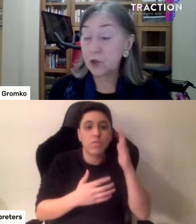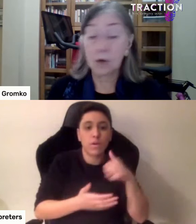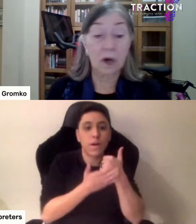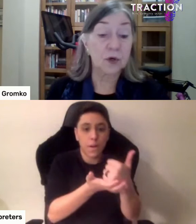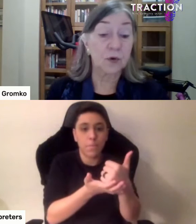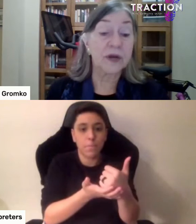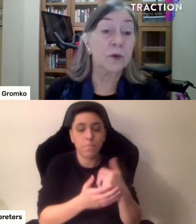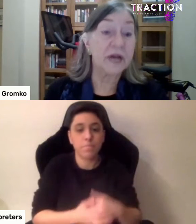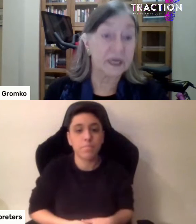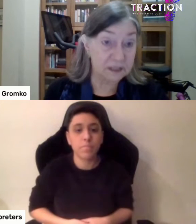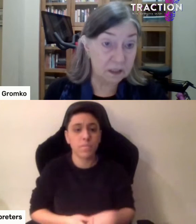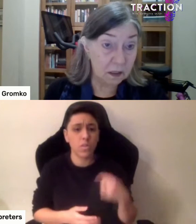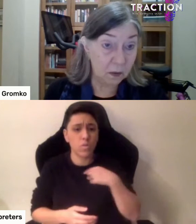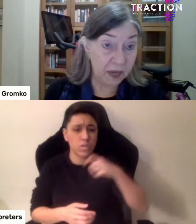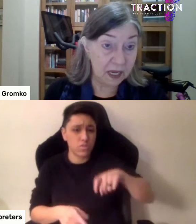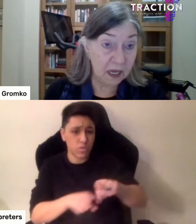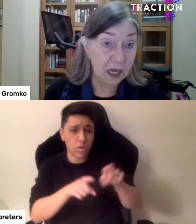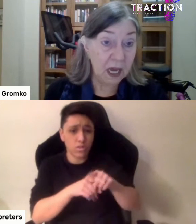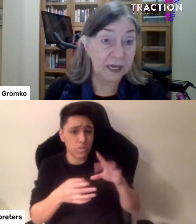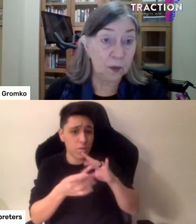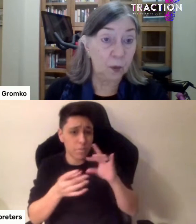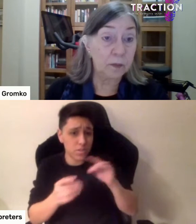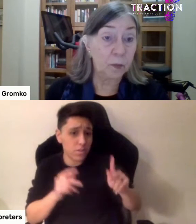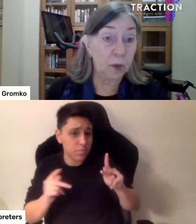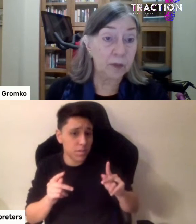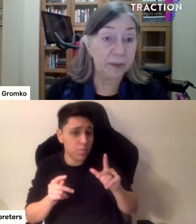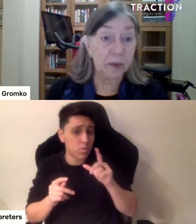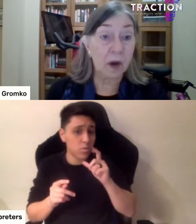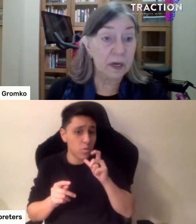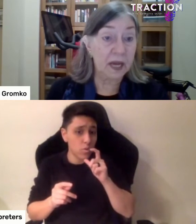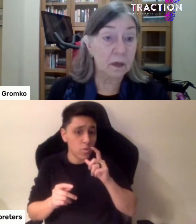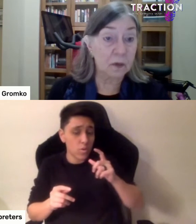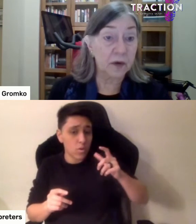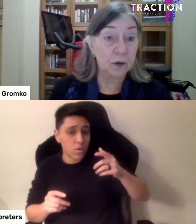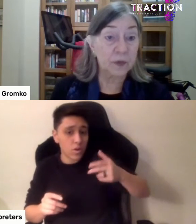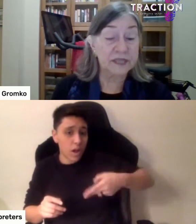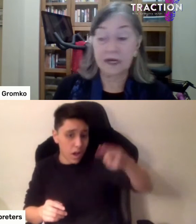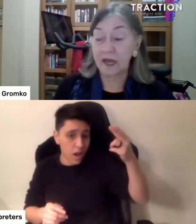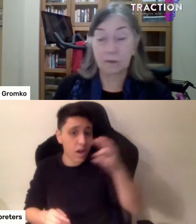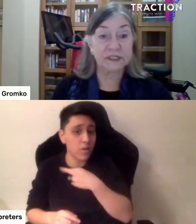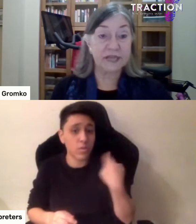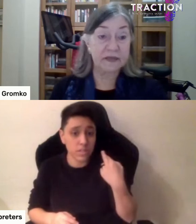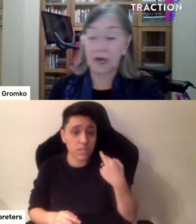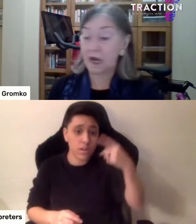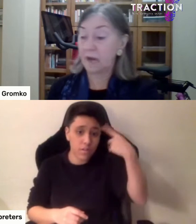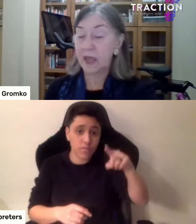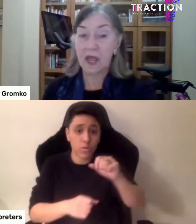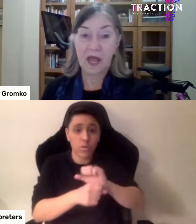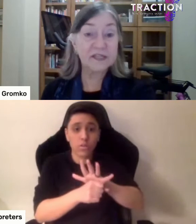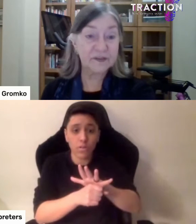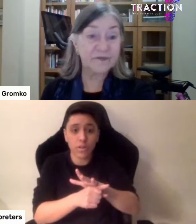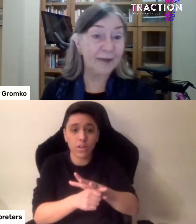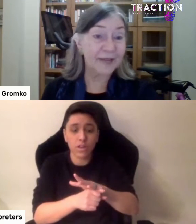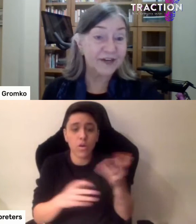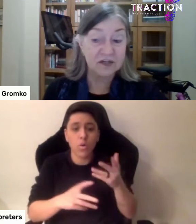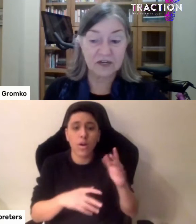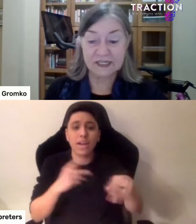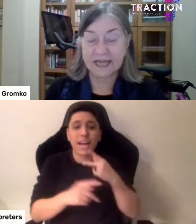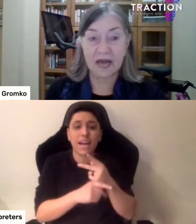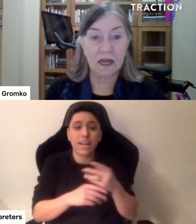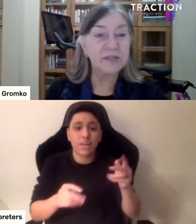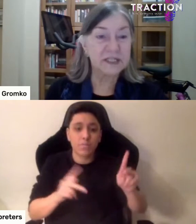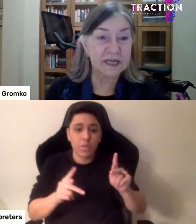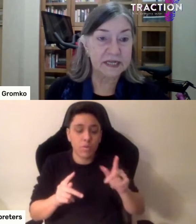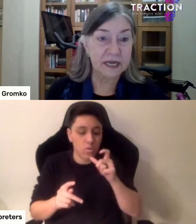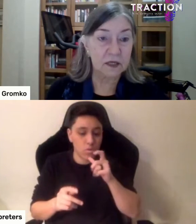the people who are at great risk. Okay, Sure. like what people are at greater risk. And I would say that as a family doctor